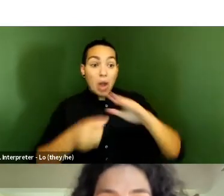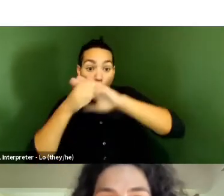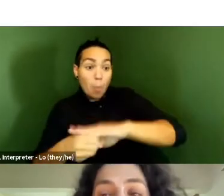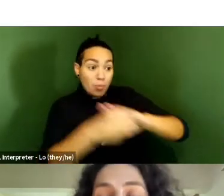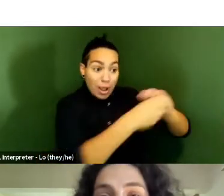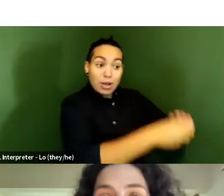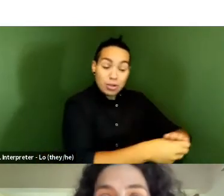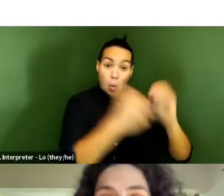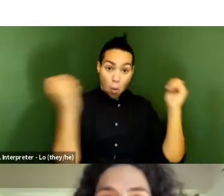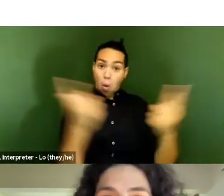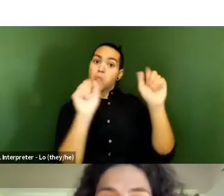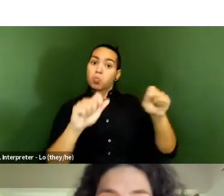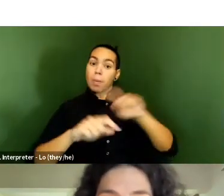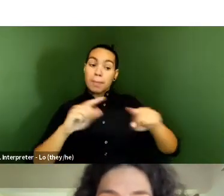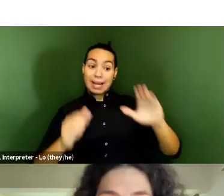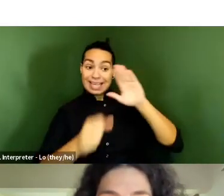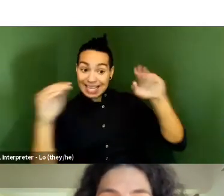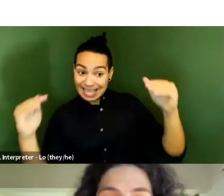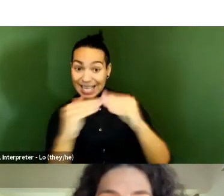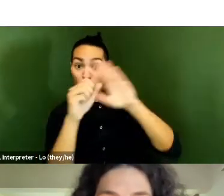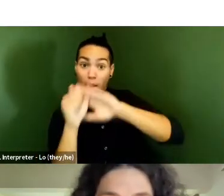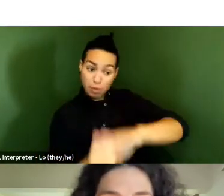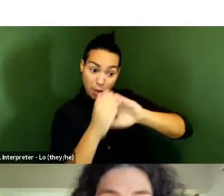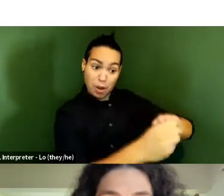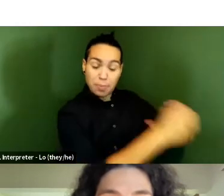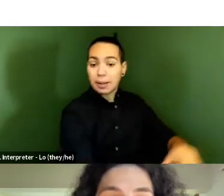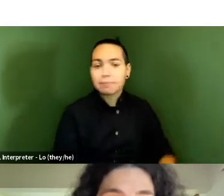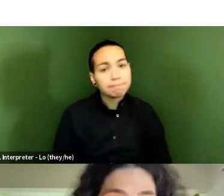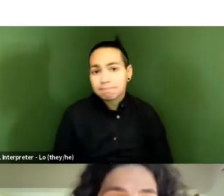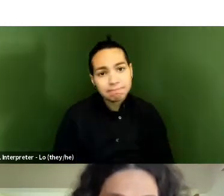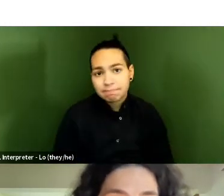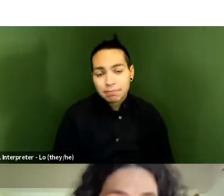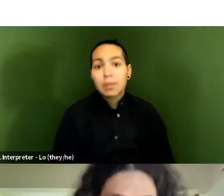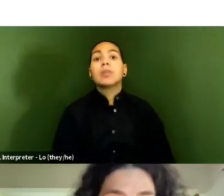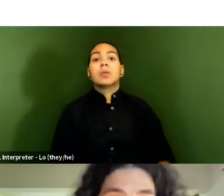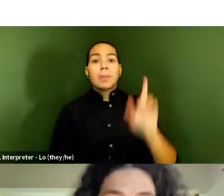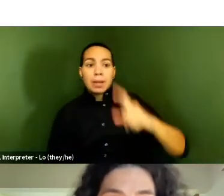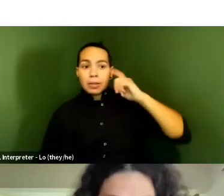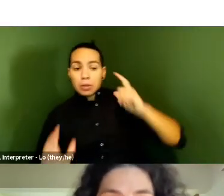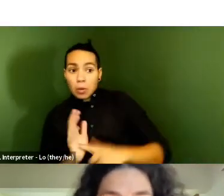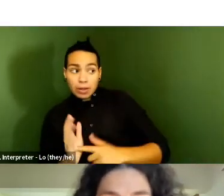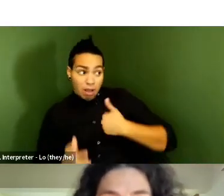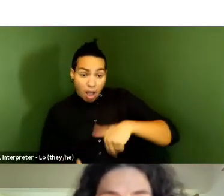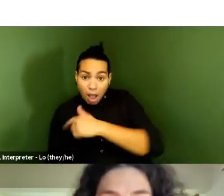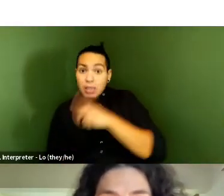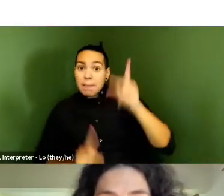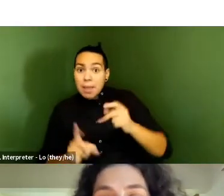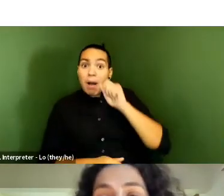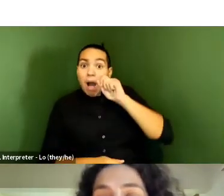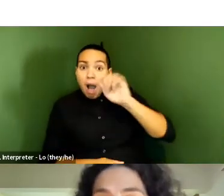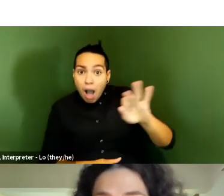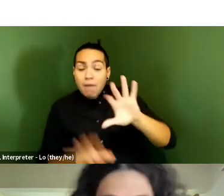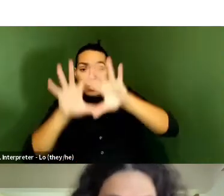equally. And so when you centered the way that the harm can be done by the people of the global majority, non-Black people of the global